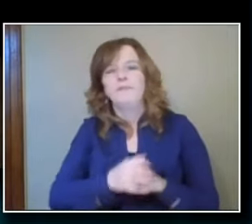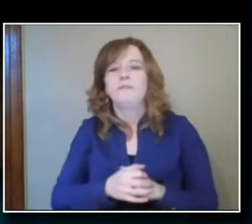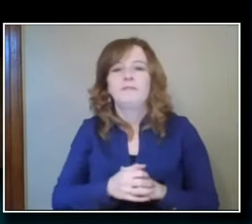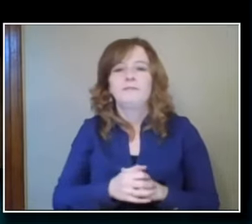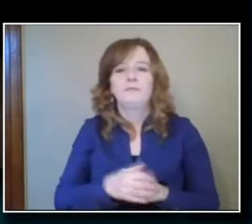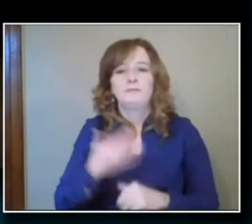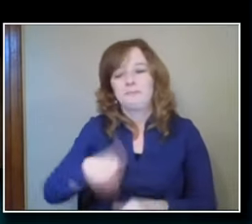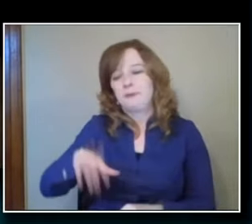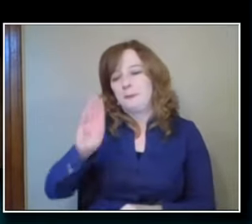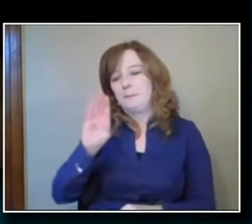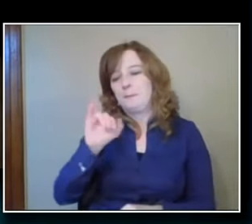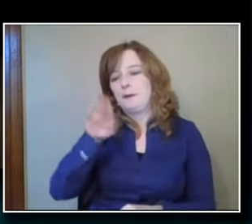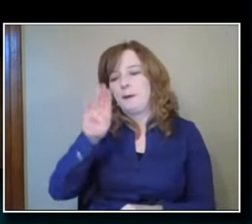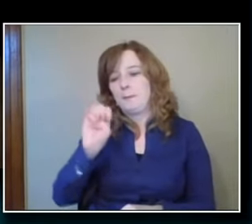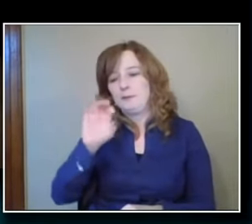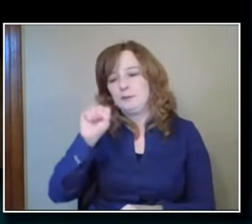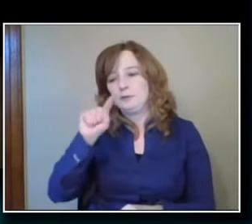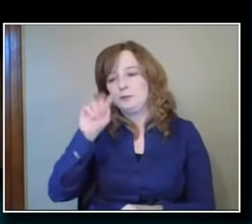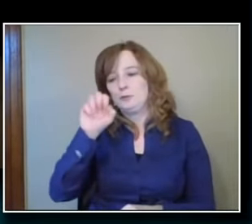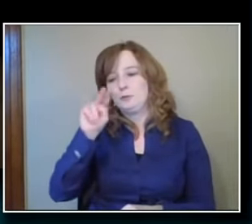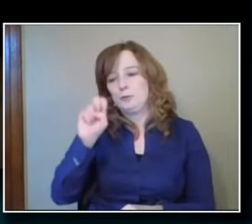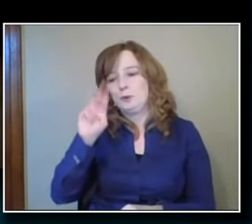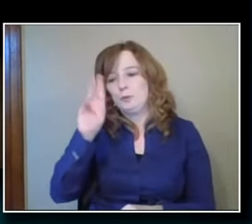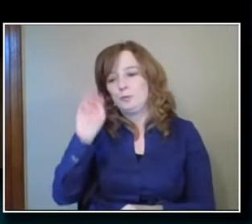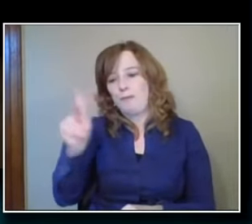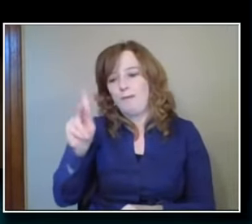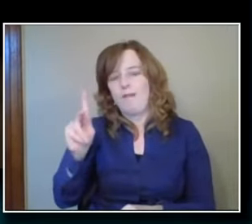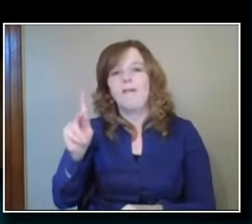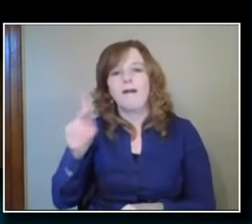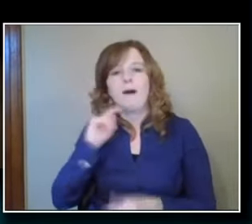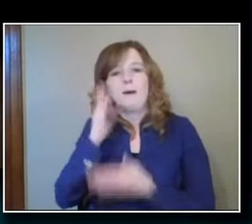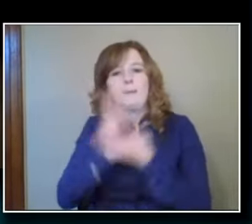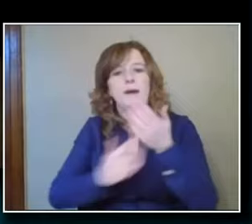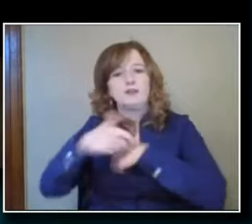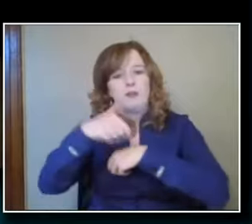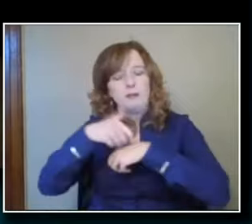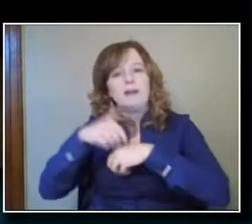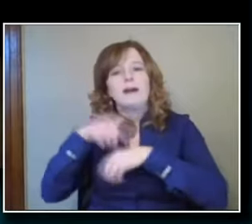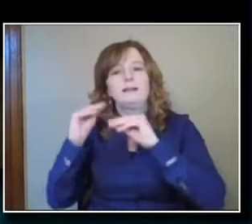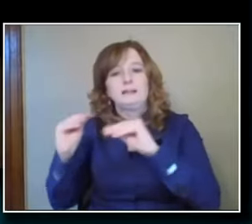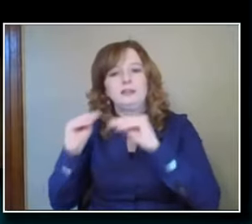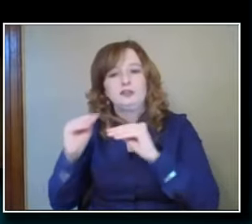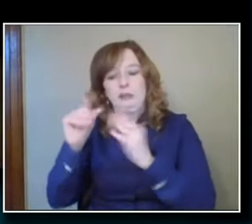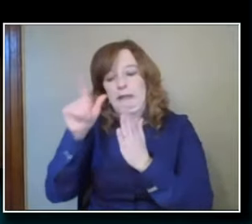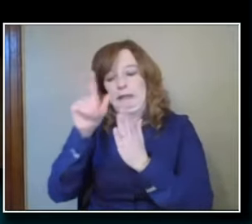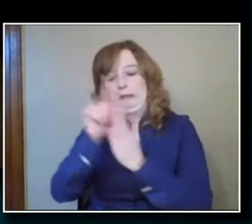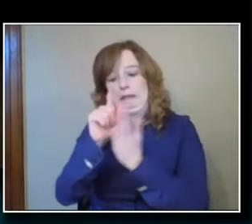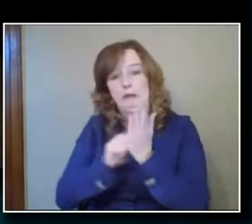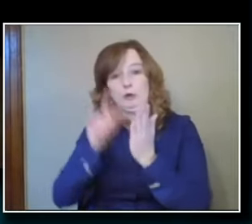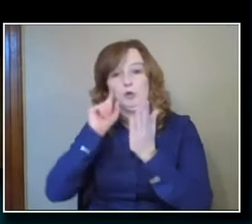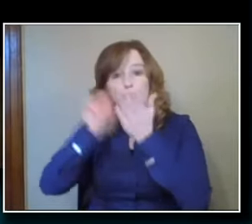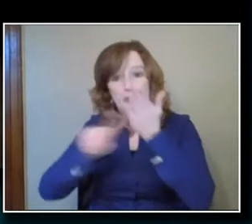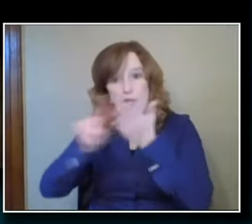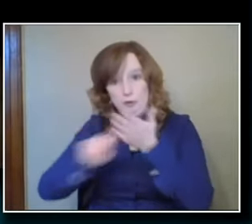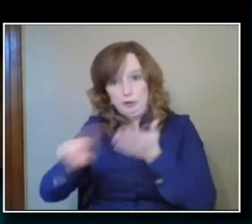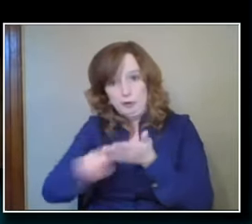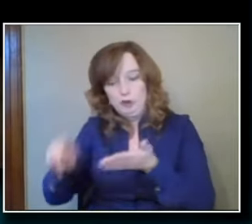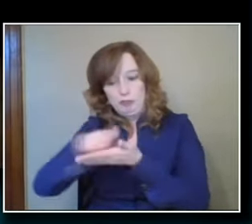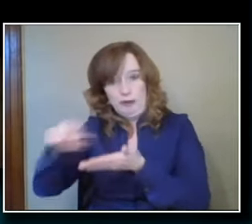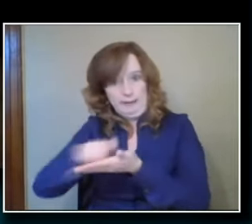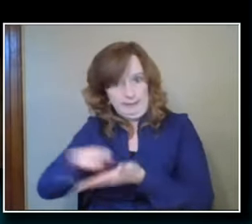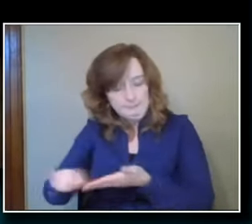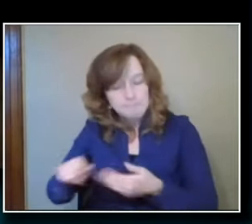an adjunct who teaches, among other courses, legal research and writing and advanced legal research and writing.